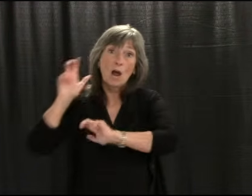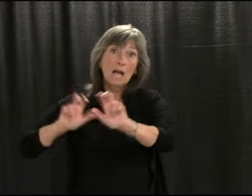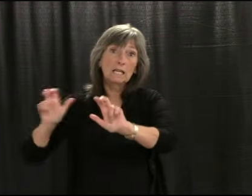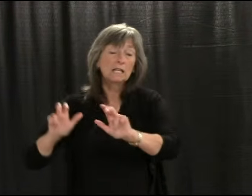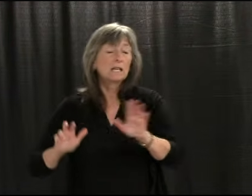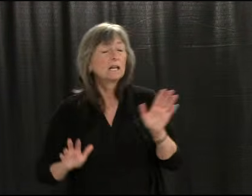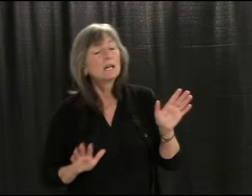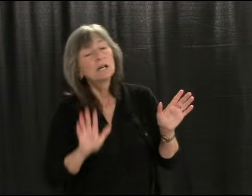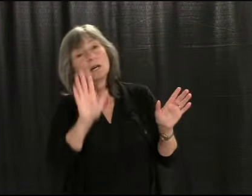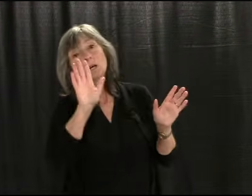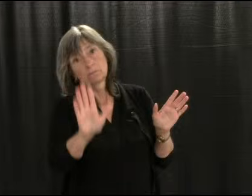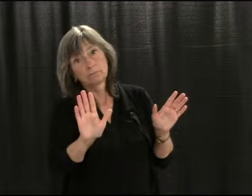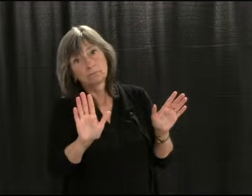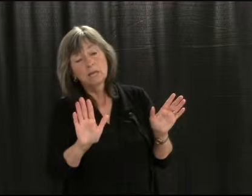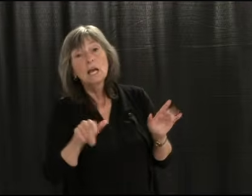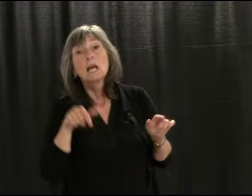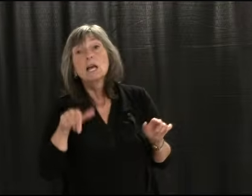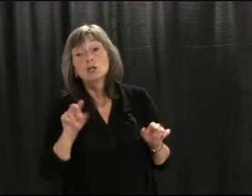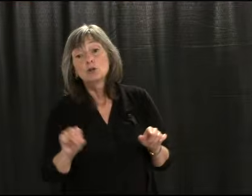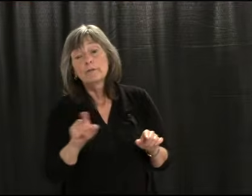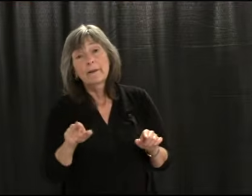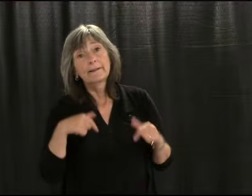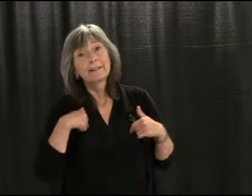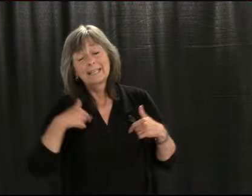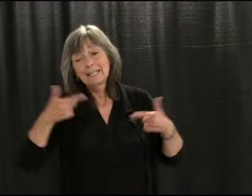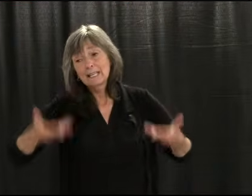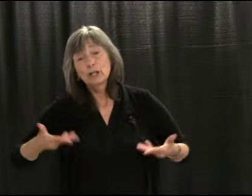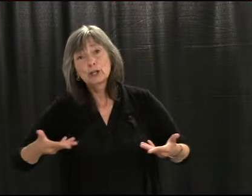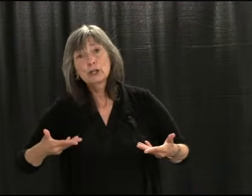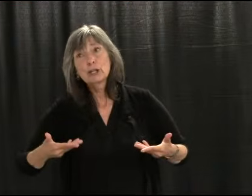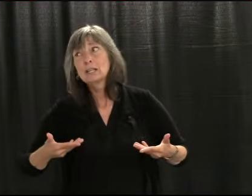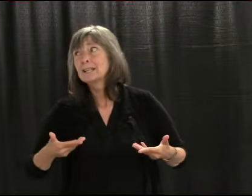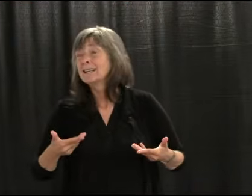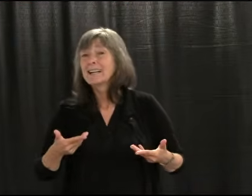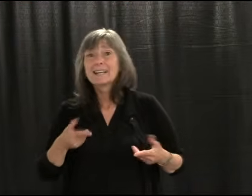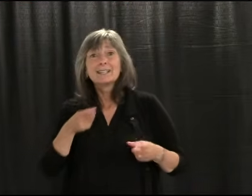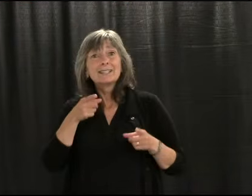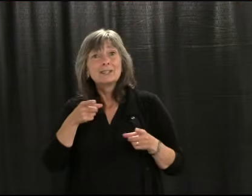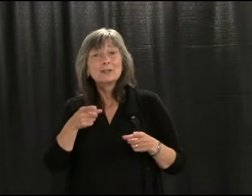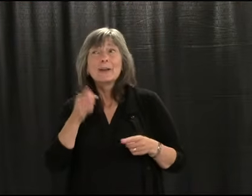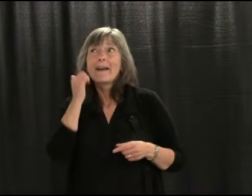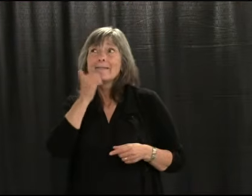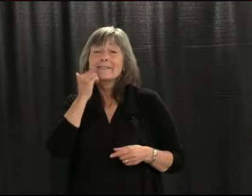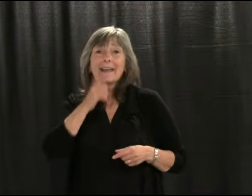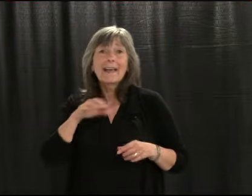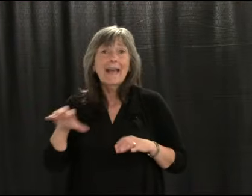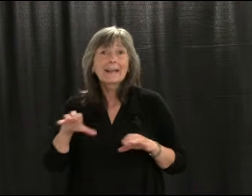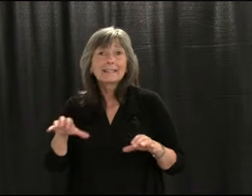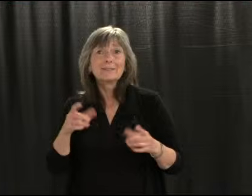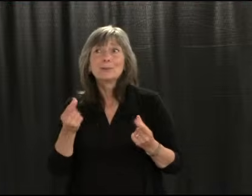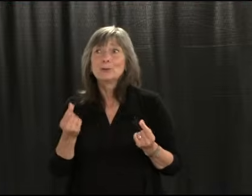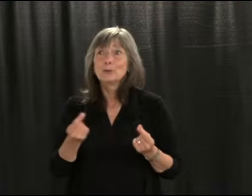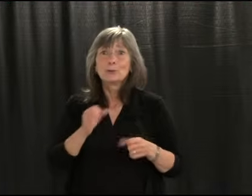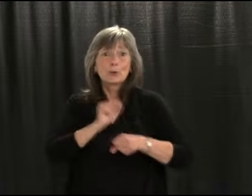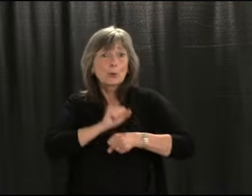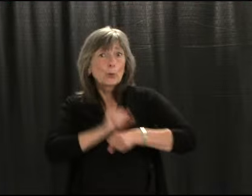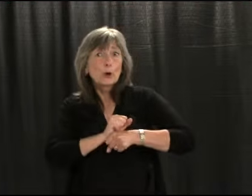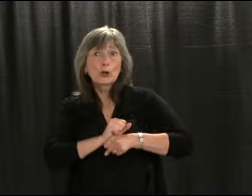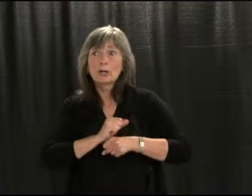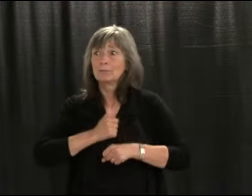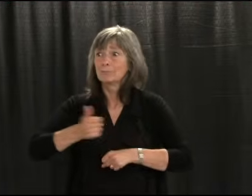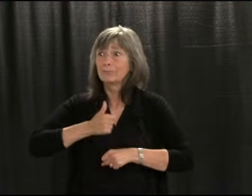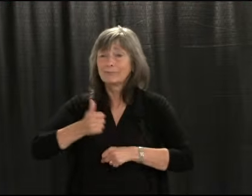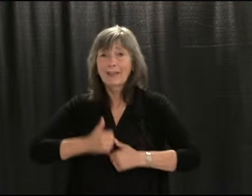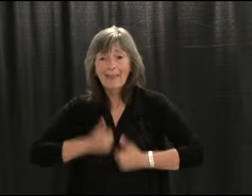here in Newfoundland and Labrador. I mean, people literally go back and forth to their daily activities and lives and to work on ATVs.